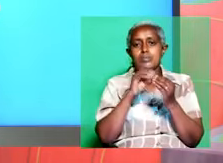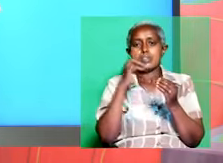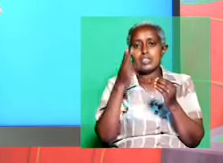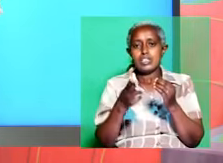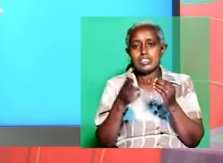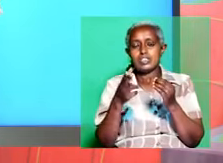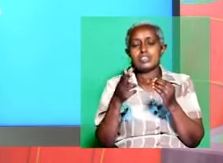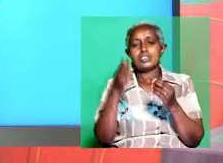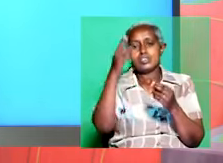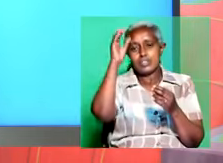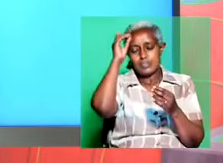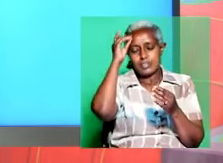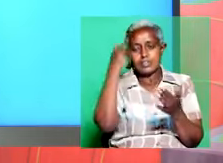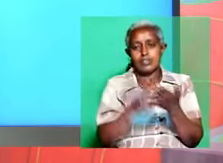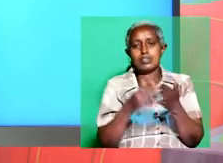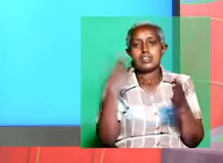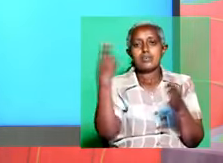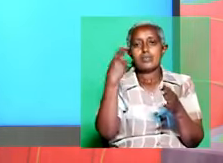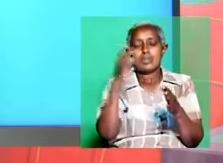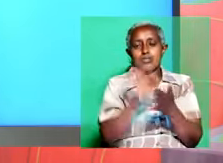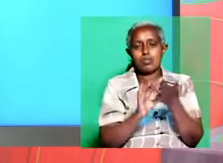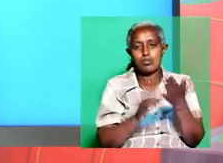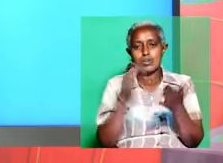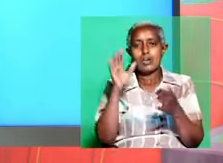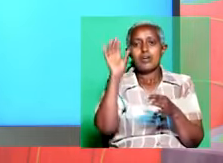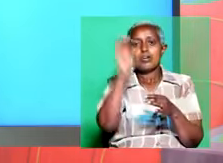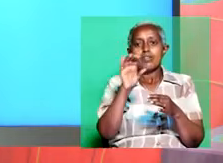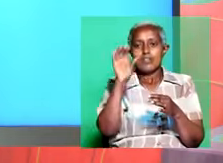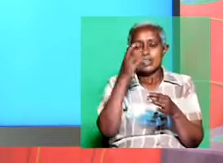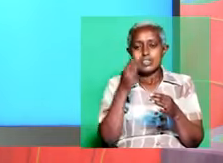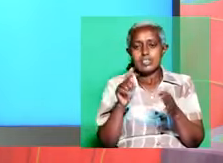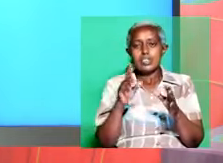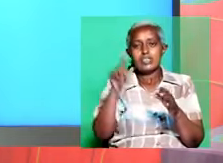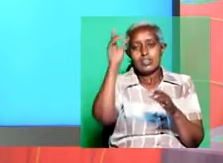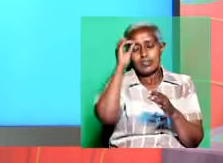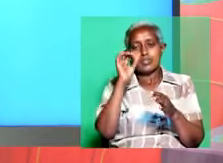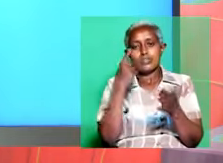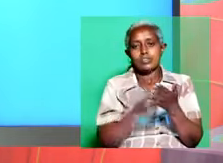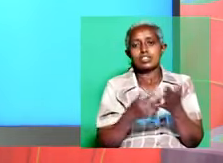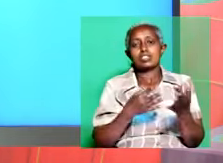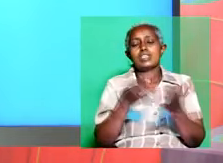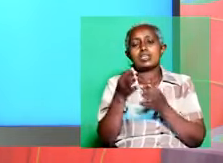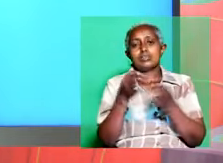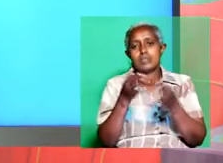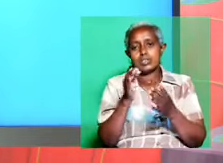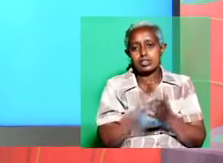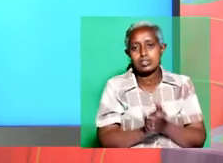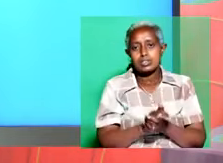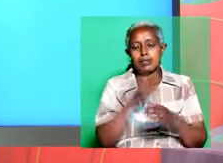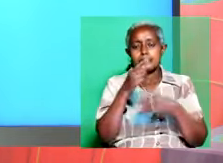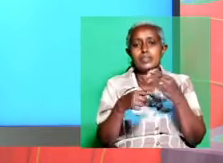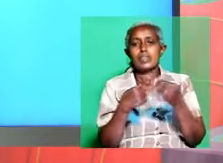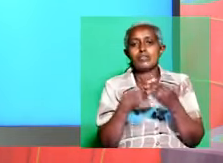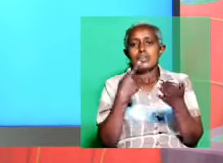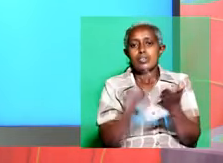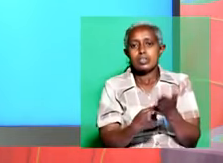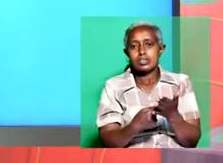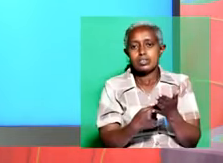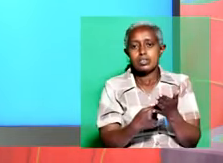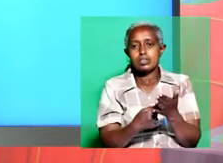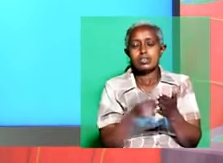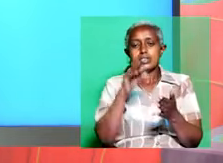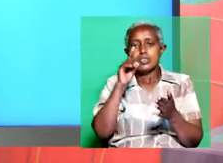So applying this formula, we can find the derivative of this expression. Therefore, here